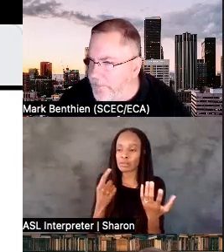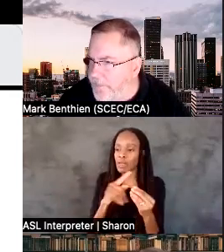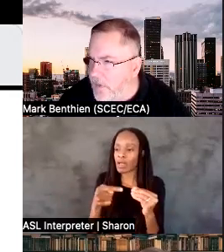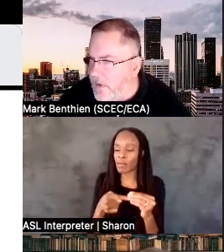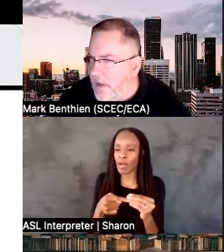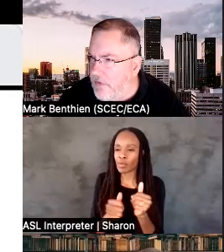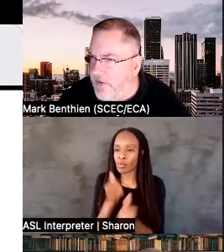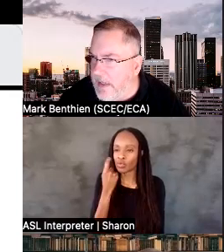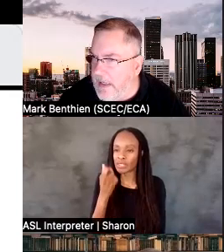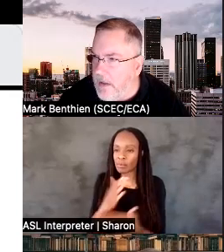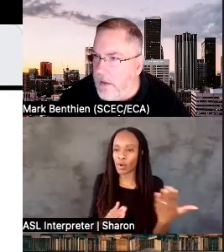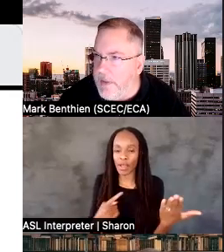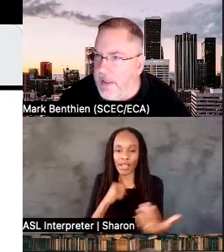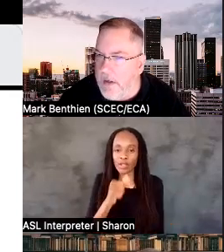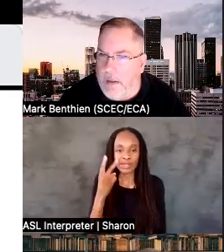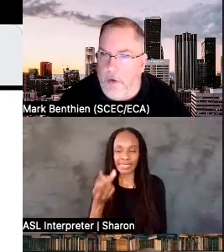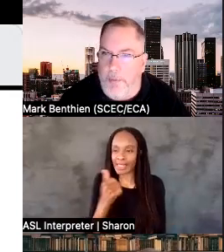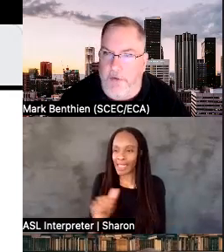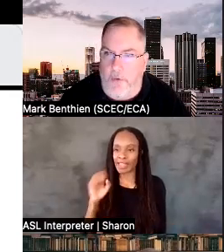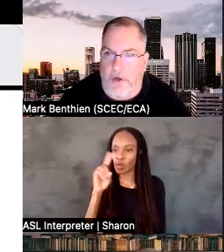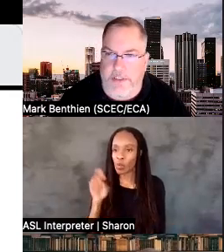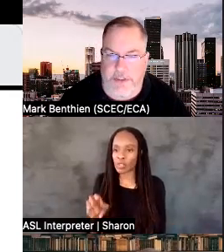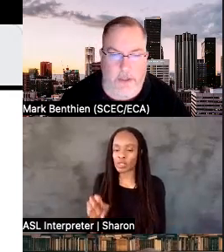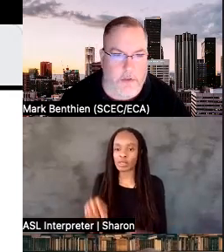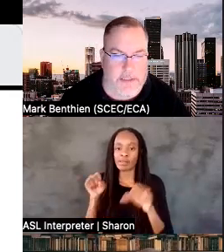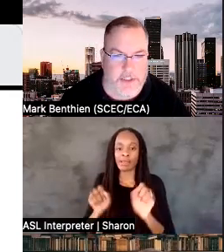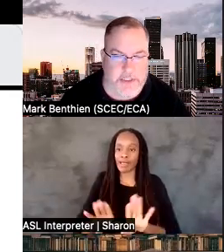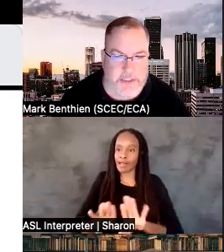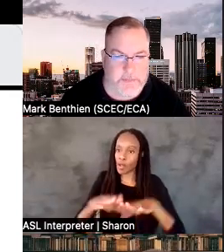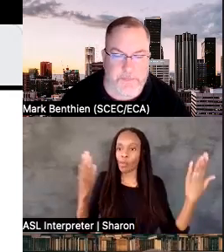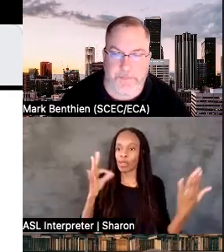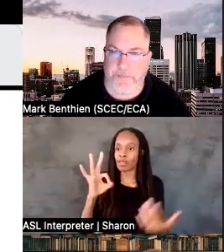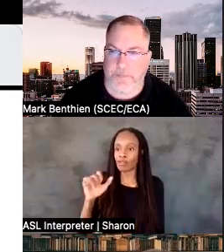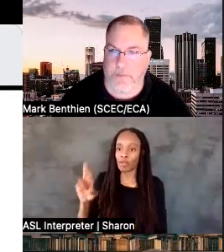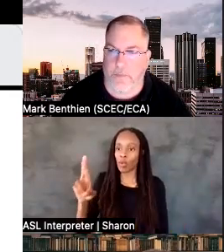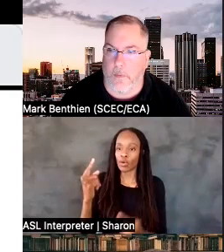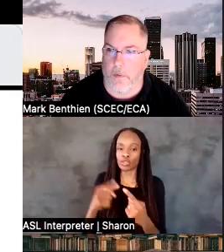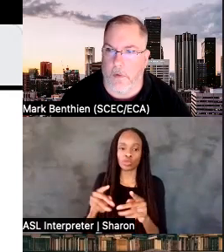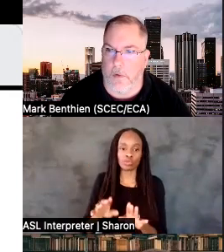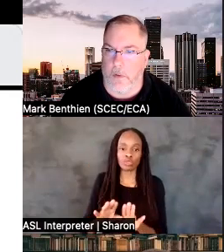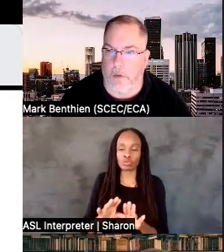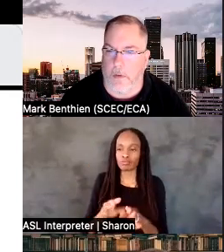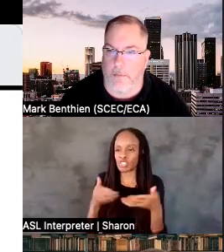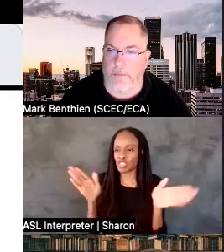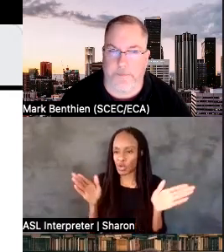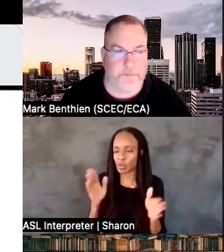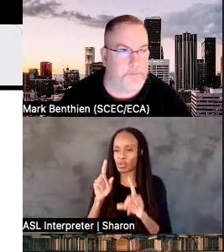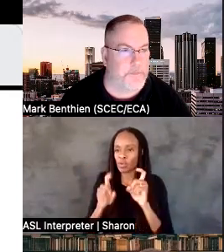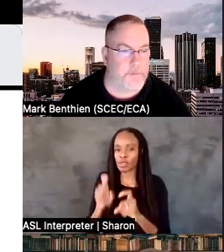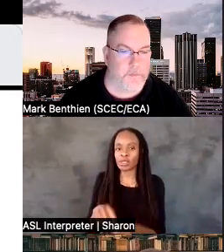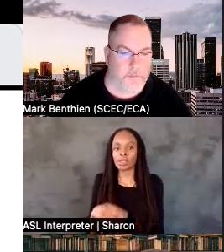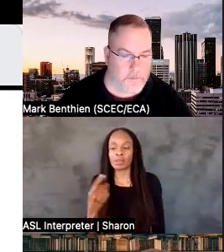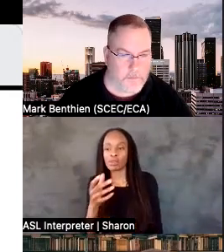here? I don't see any. We can open the floor to general questions. And if you have any kind of